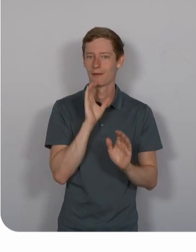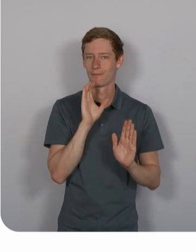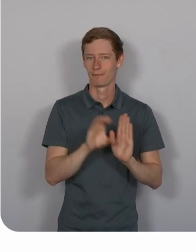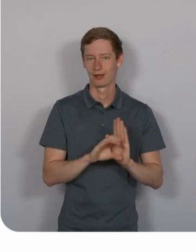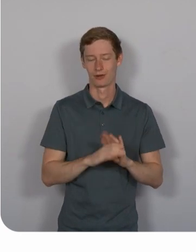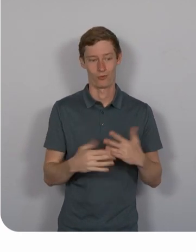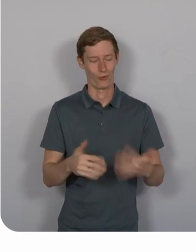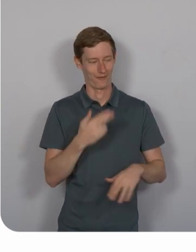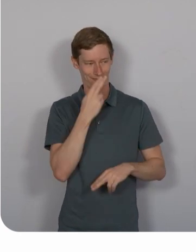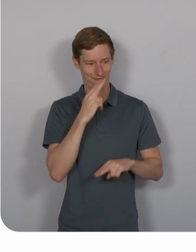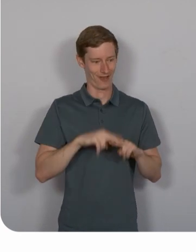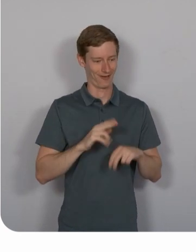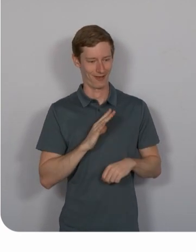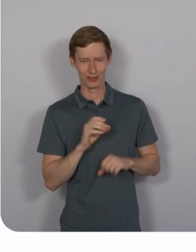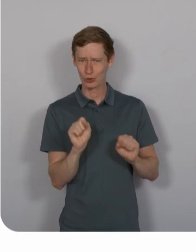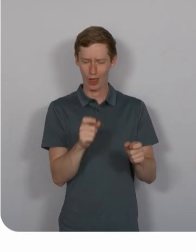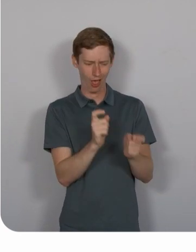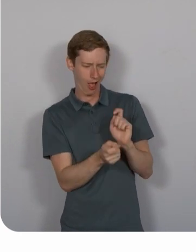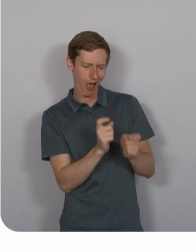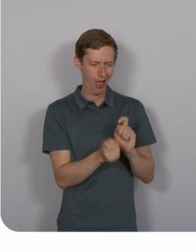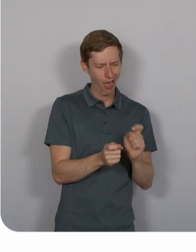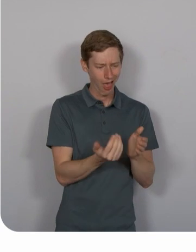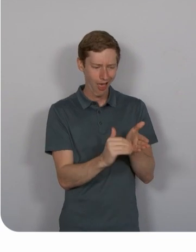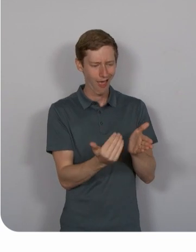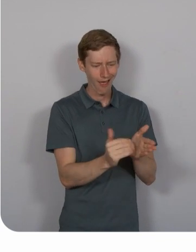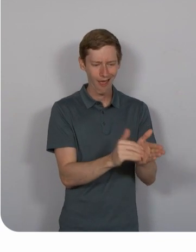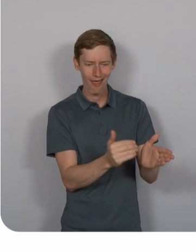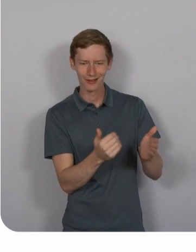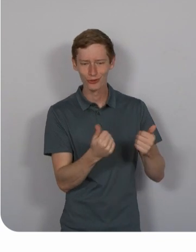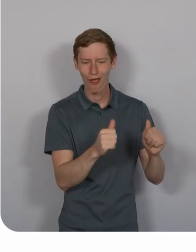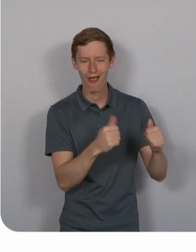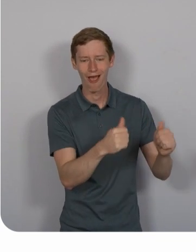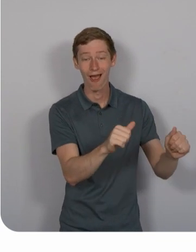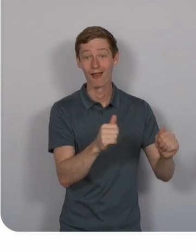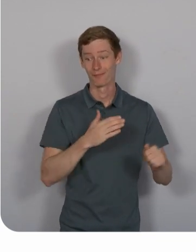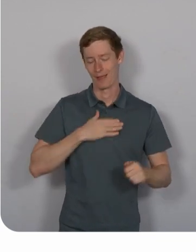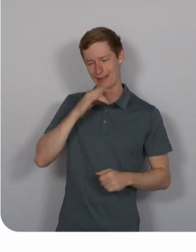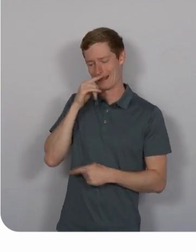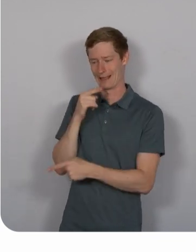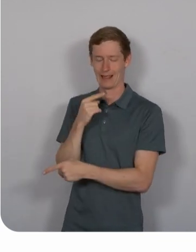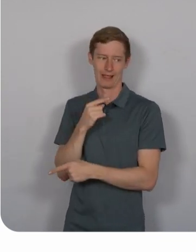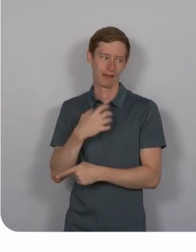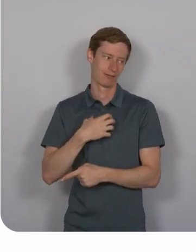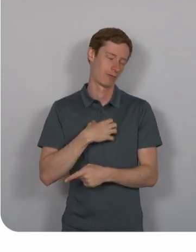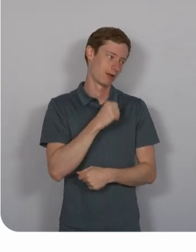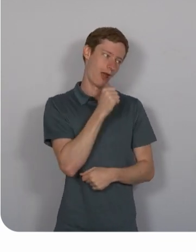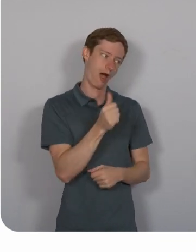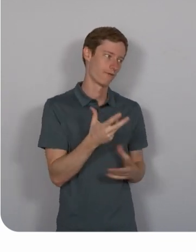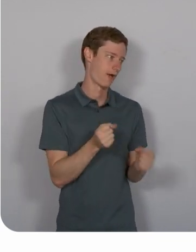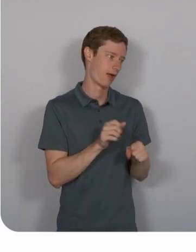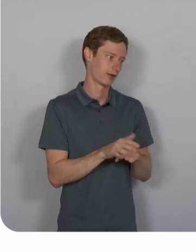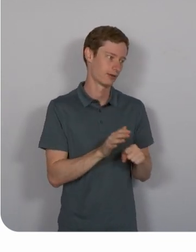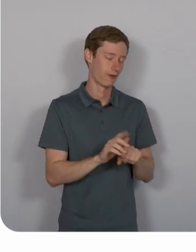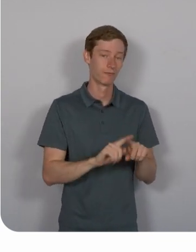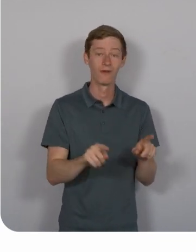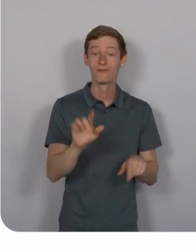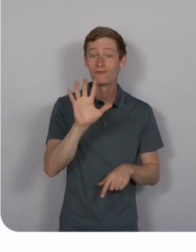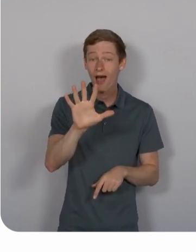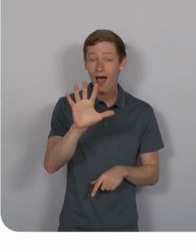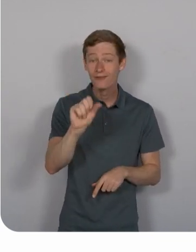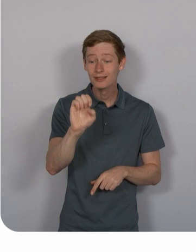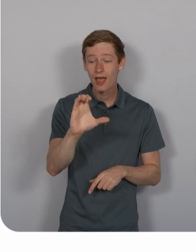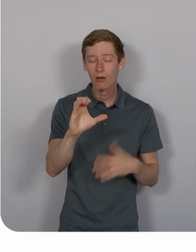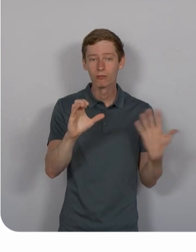to play with, because you can just iterate. And you know, my kids tell me it's still not fast enough. But we're you know, but 5 seconds kind of gets to the point